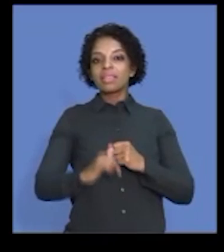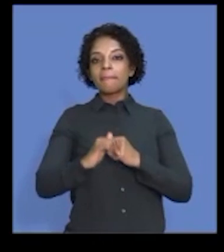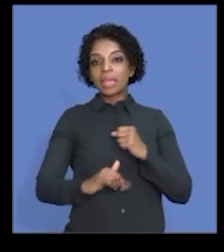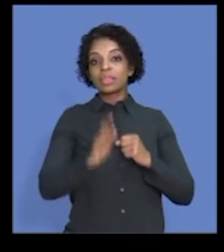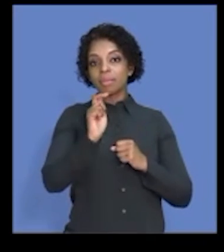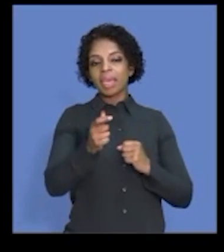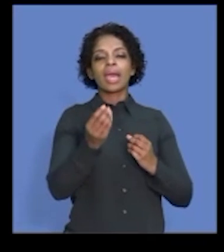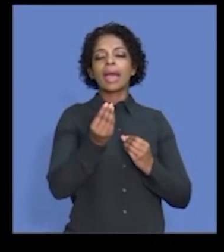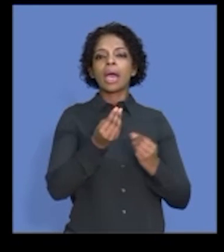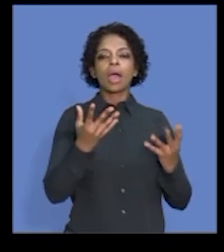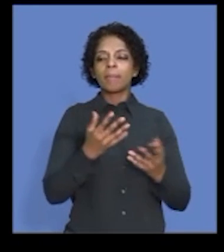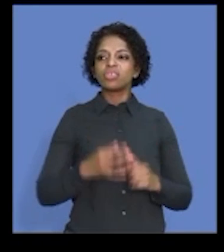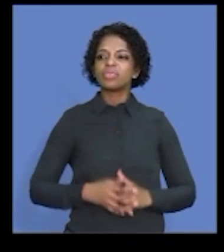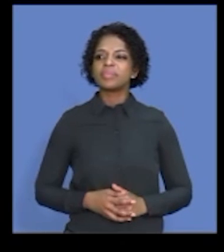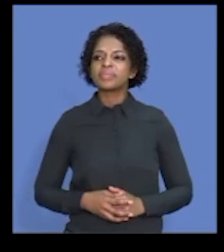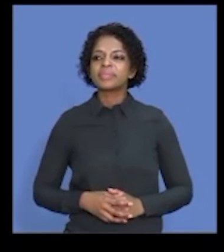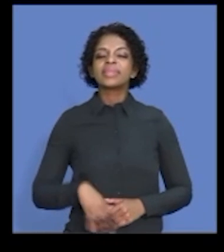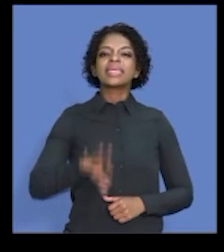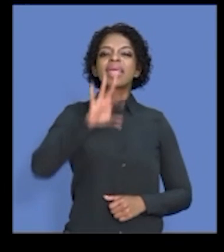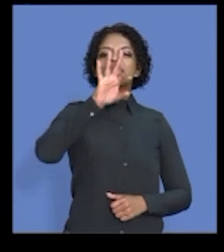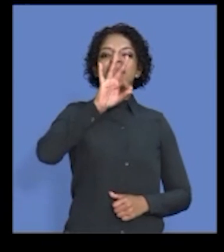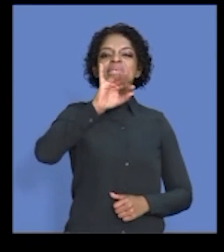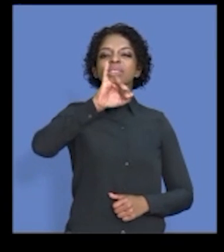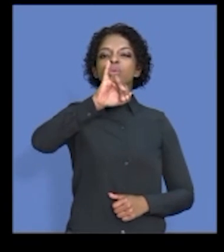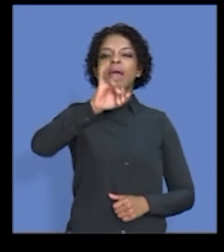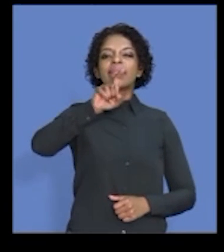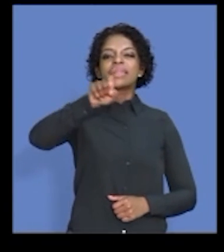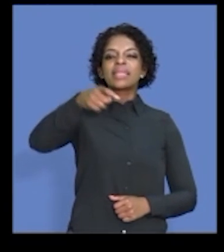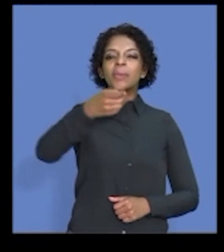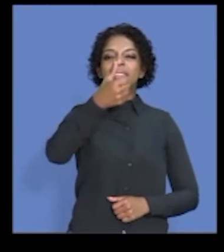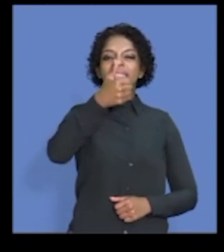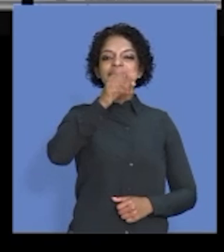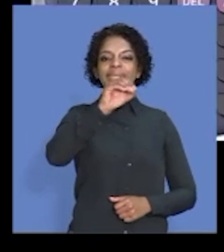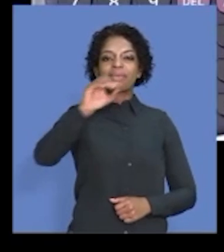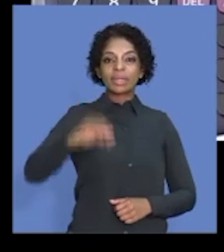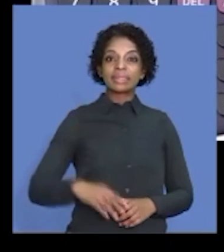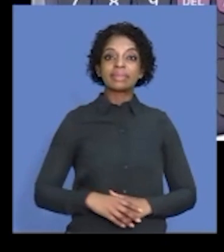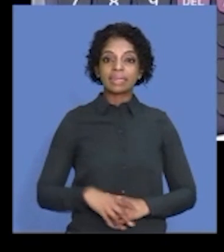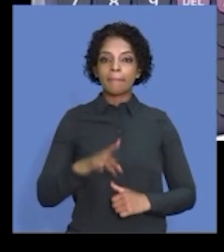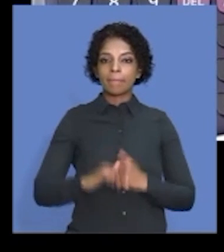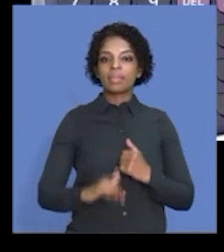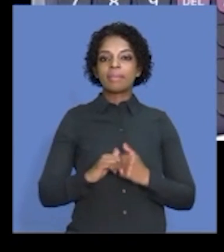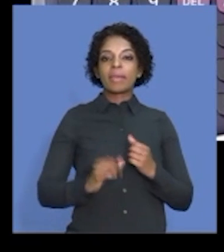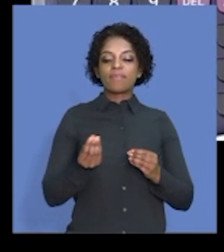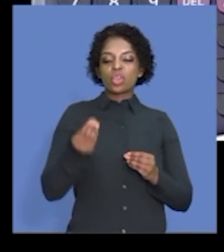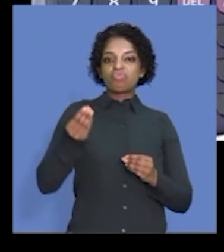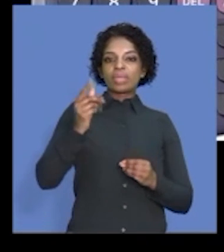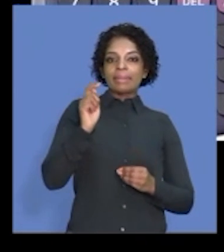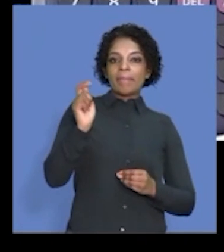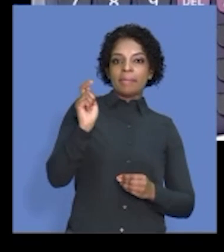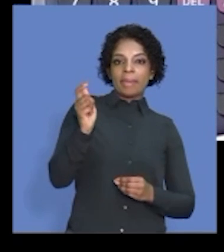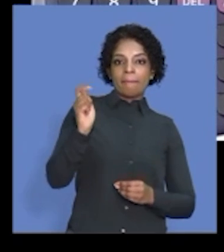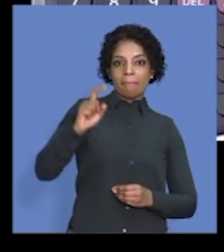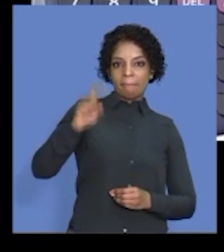was 31,600. Obviously, if you take your 31,600